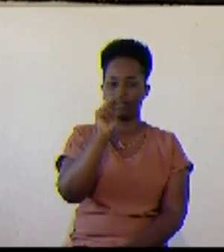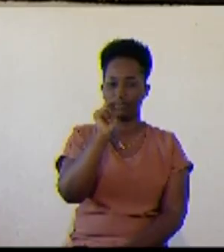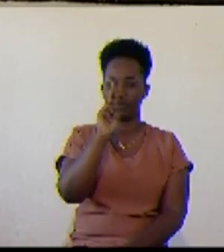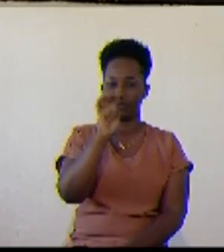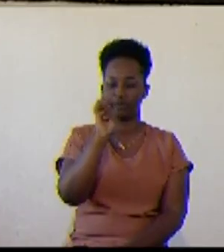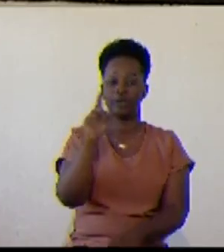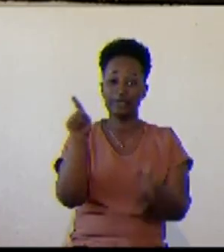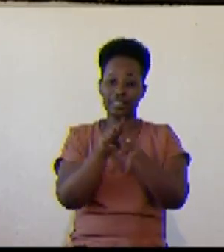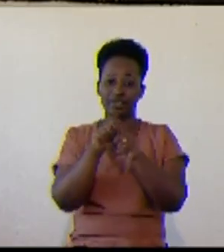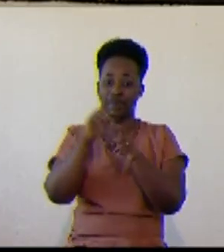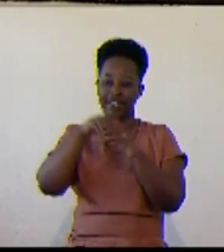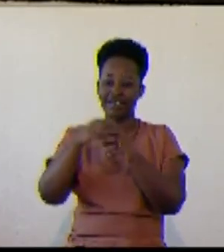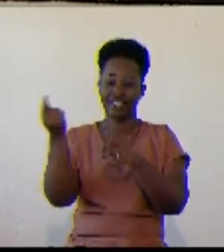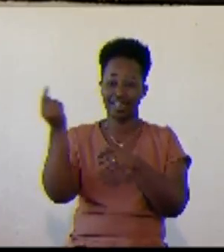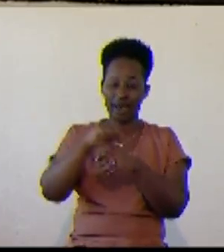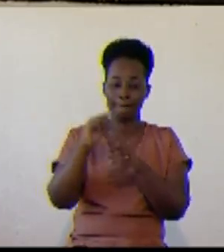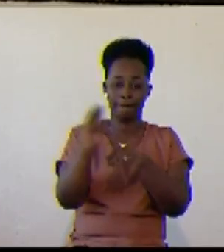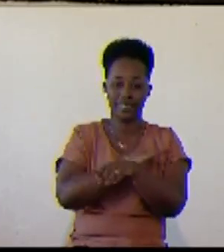when you say marginal revenue, additional